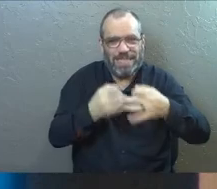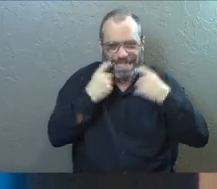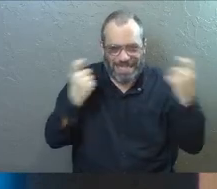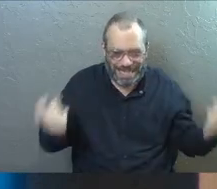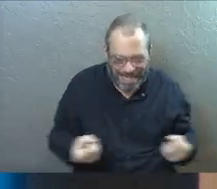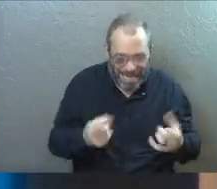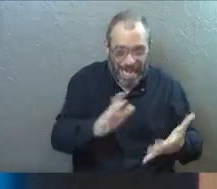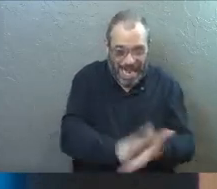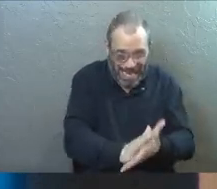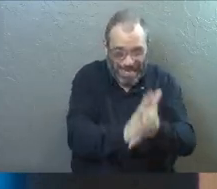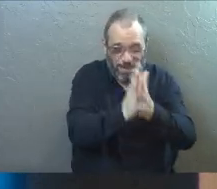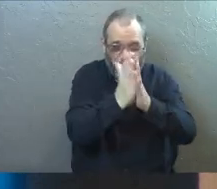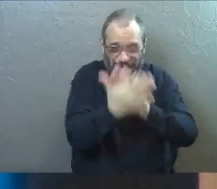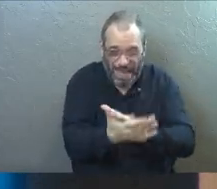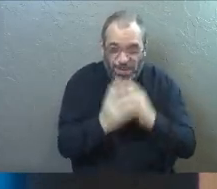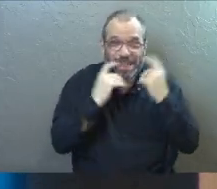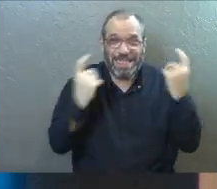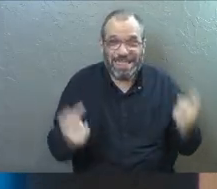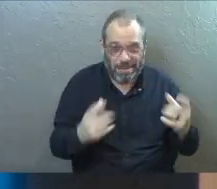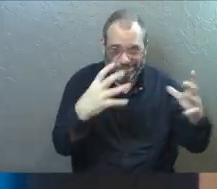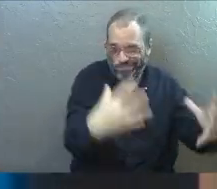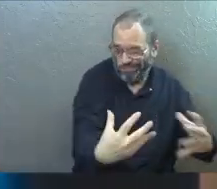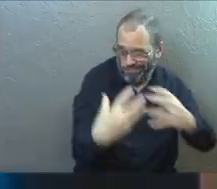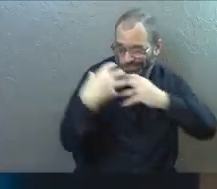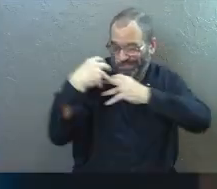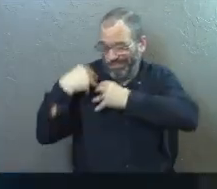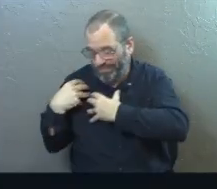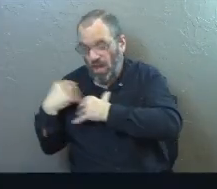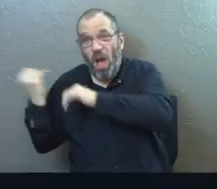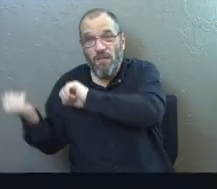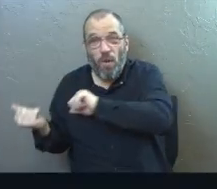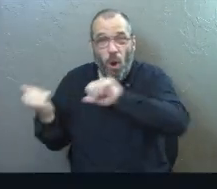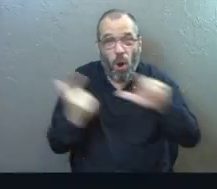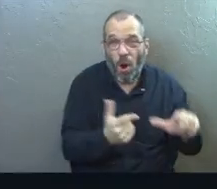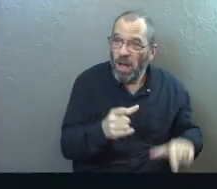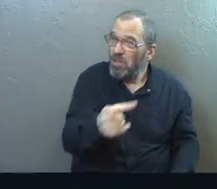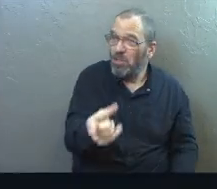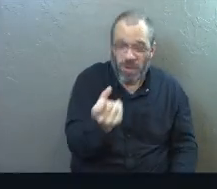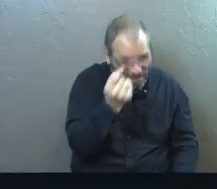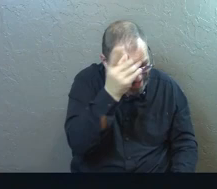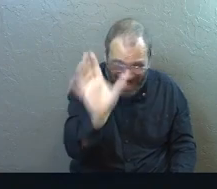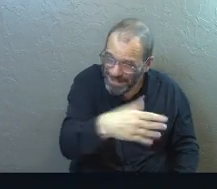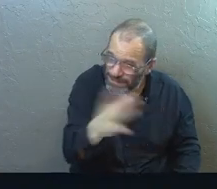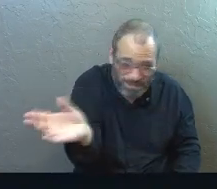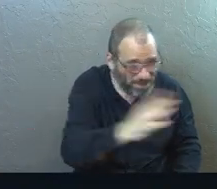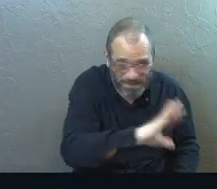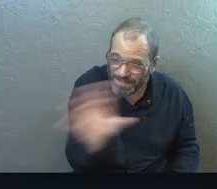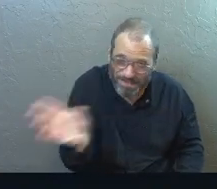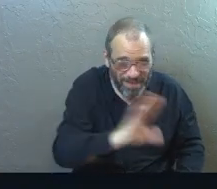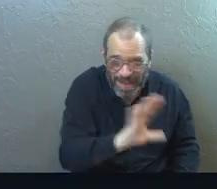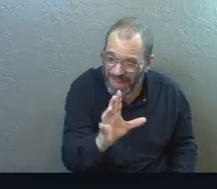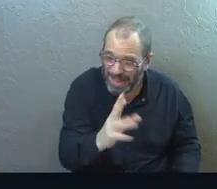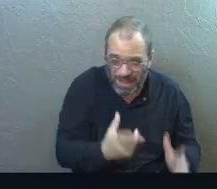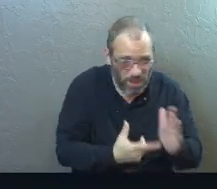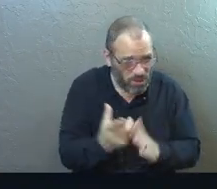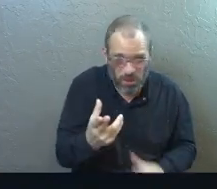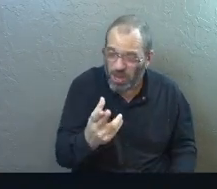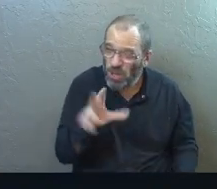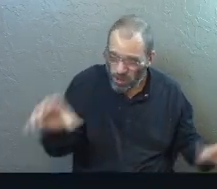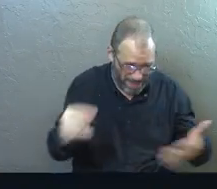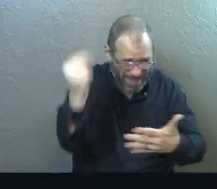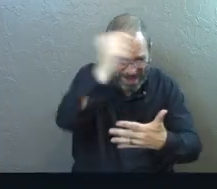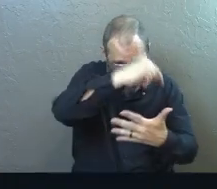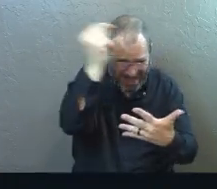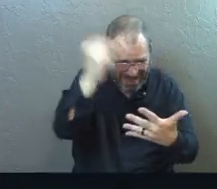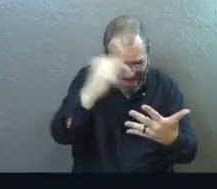sin, become sin himself for them, for every single one of them. Peter said, you've got to see this. The truth is there. And you did these